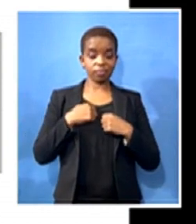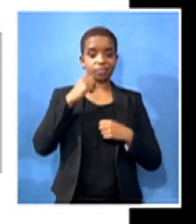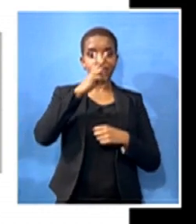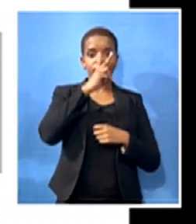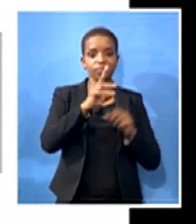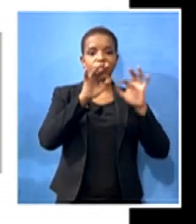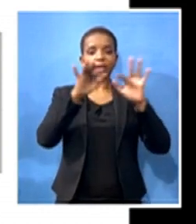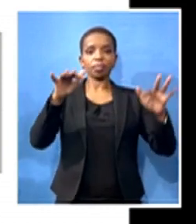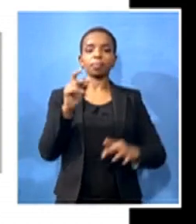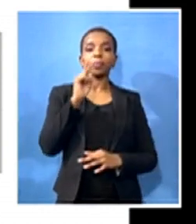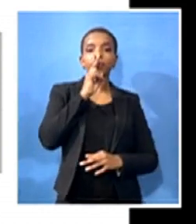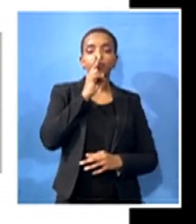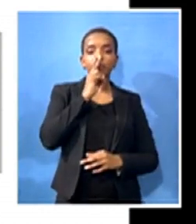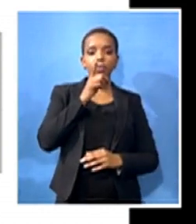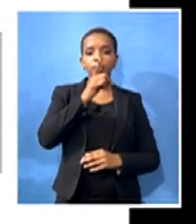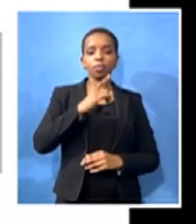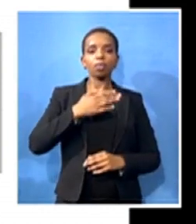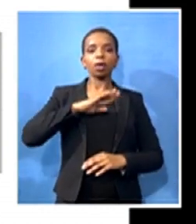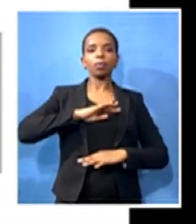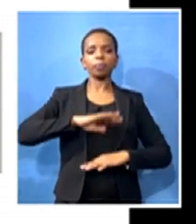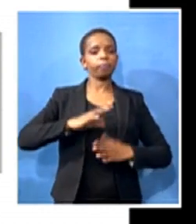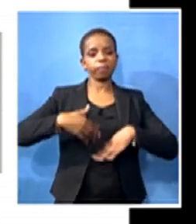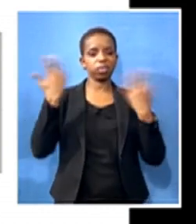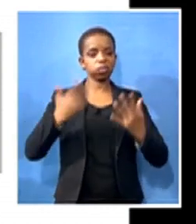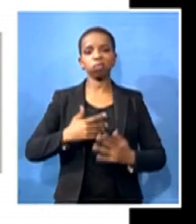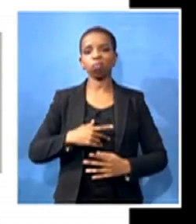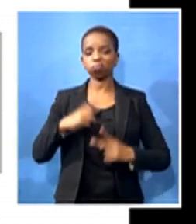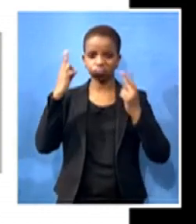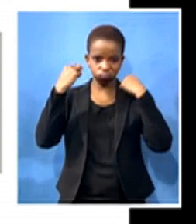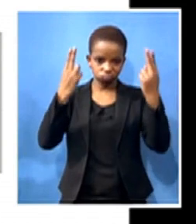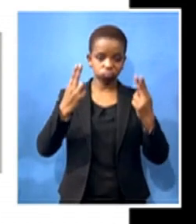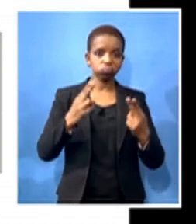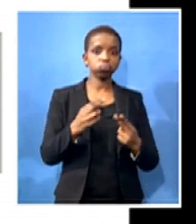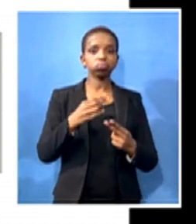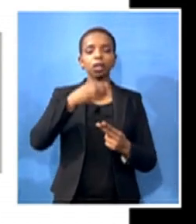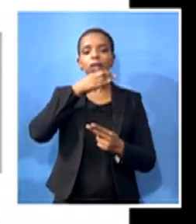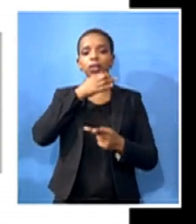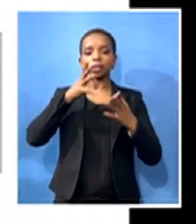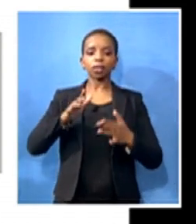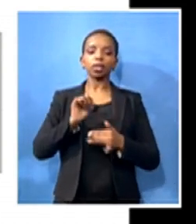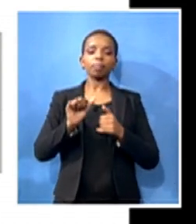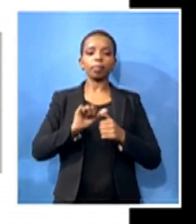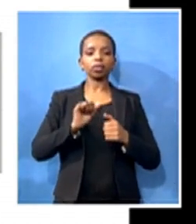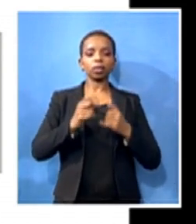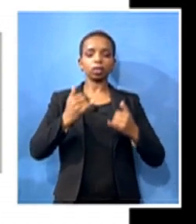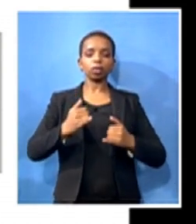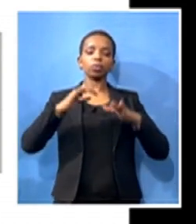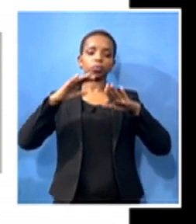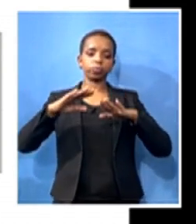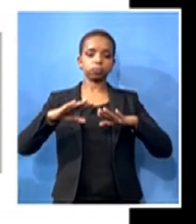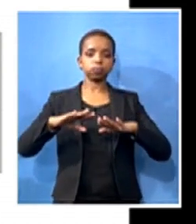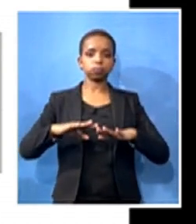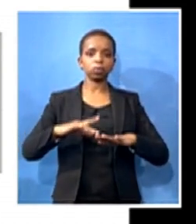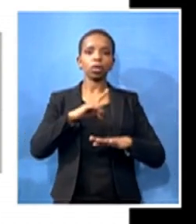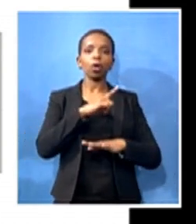dissatisfied than the drinkers are. And now, of course, alcohol has been unbanned, so to speak. But the